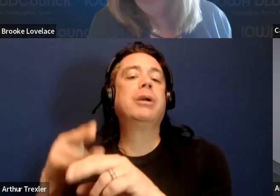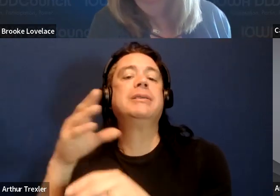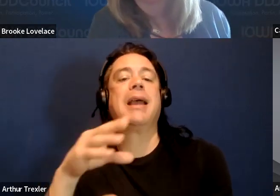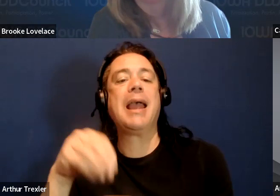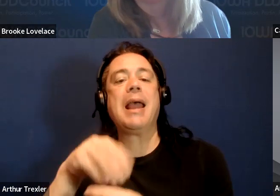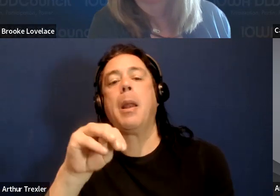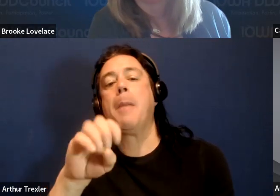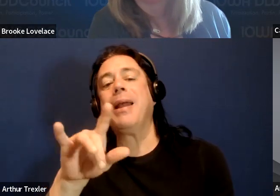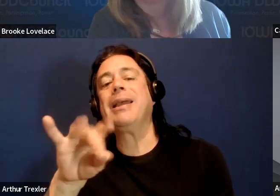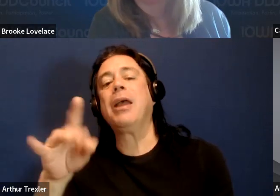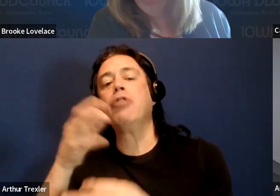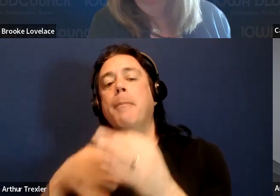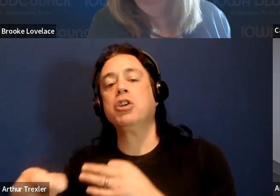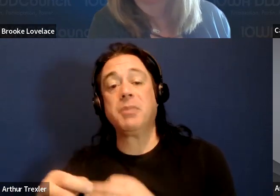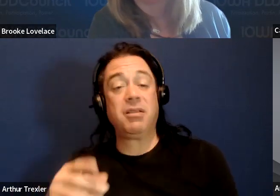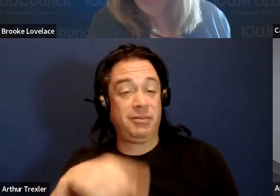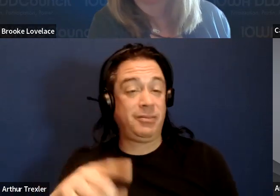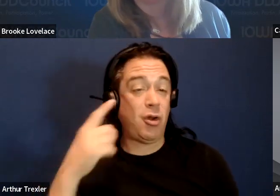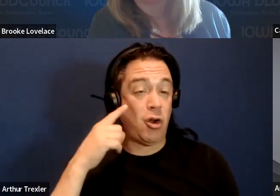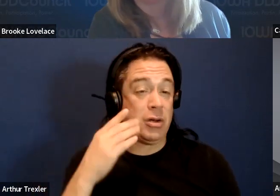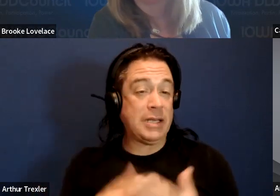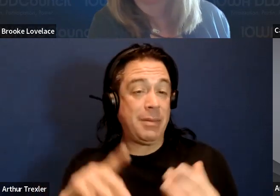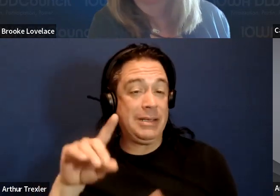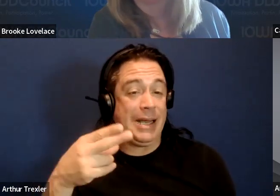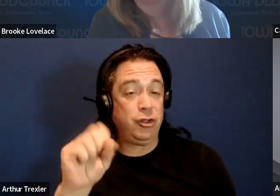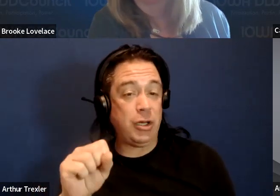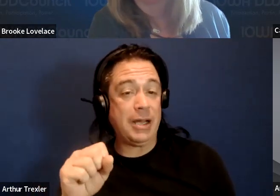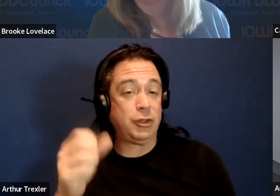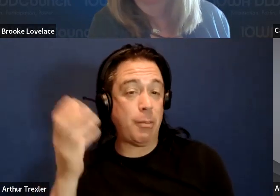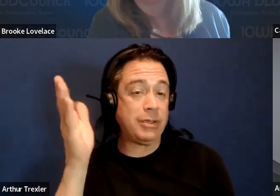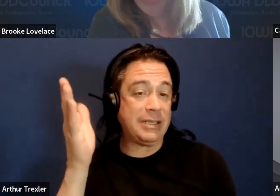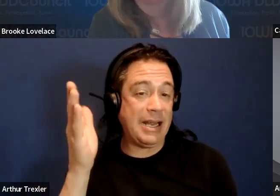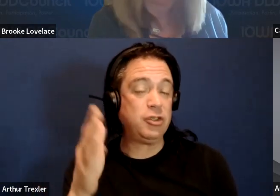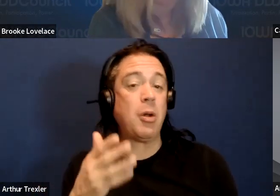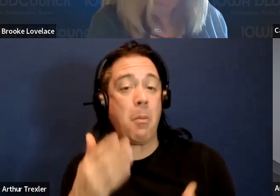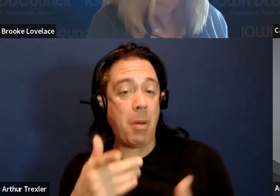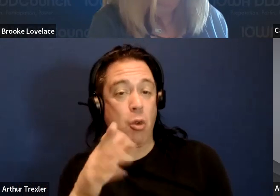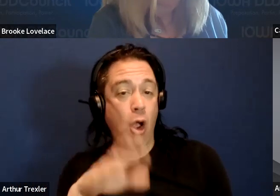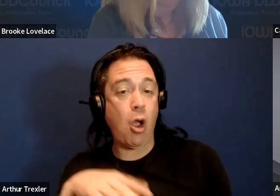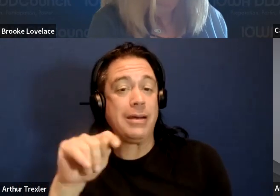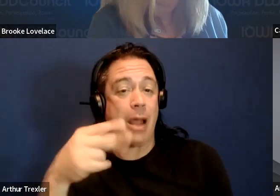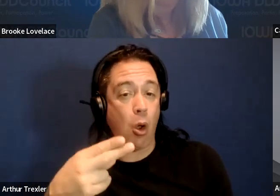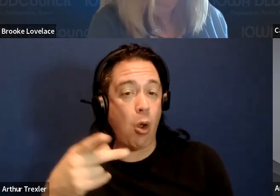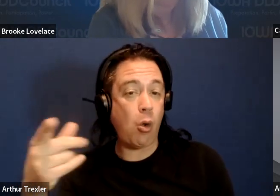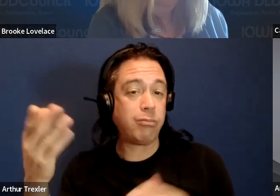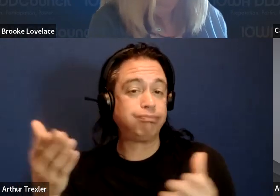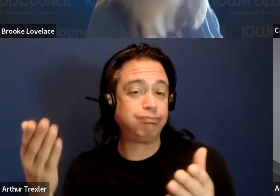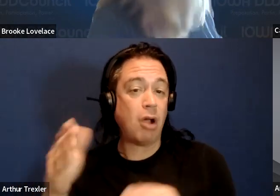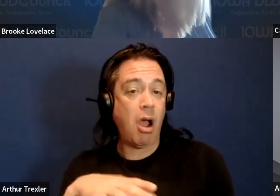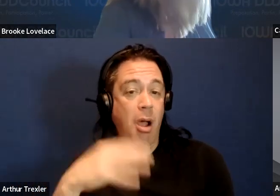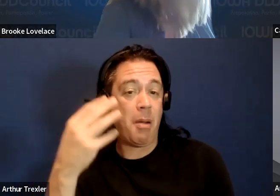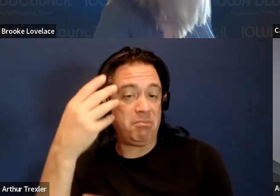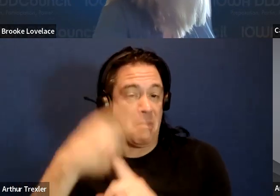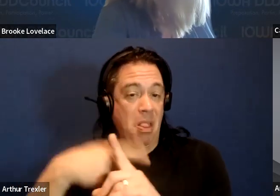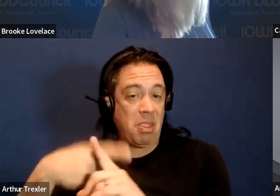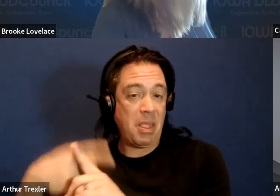reimbursement. Those of you that have heard some of the DHS presentations, or maybe you've been on the town halls that they host monthly,